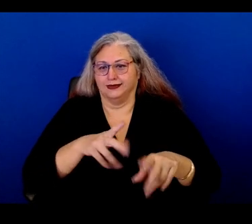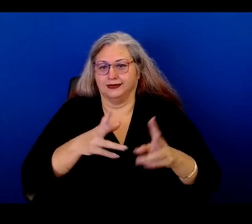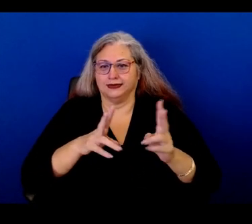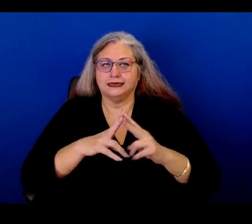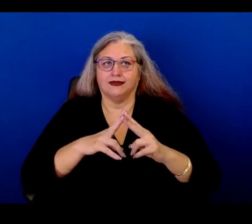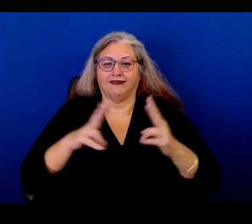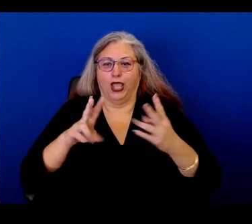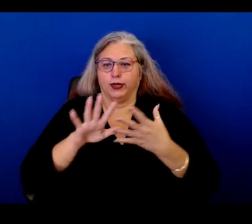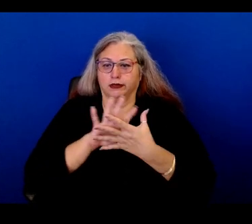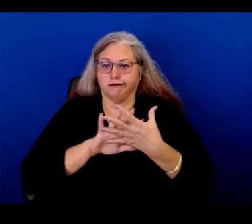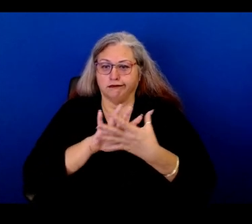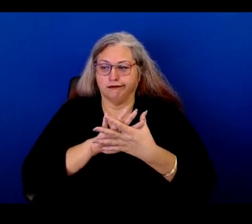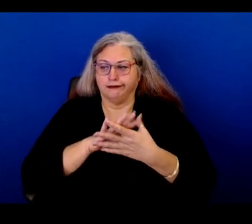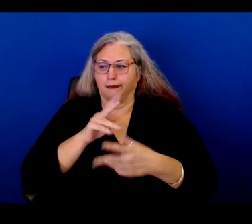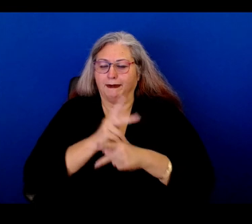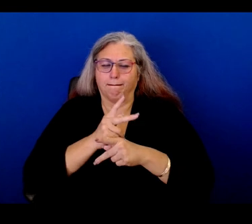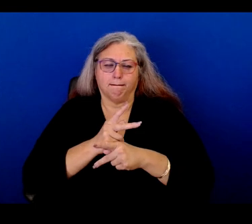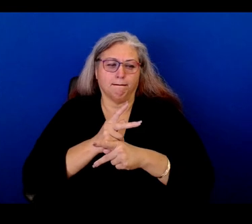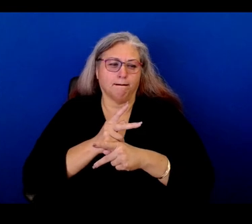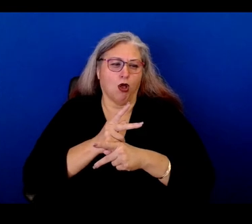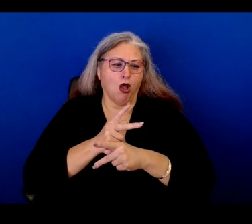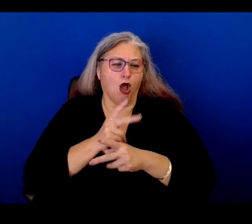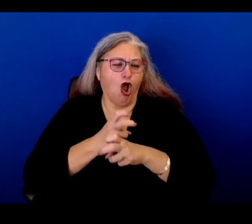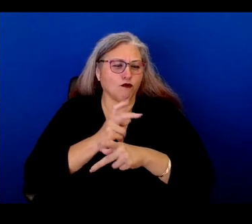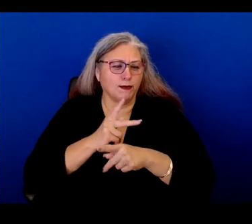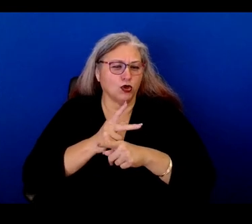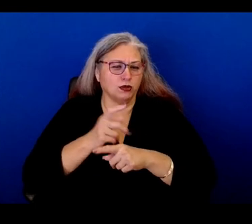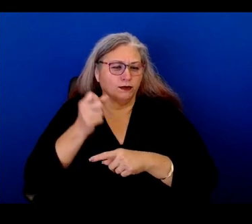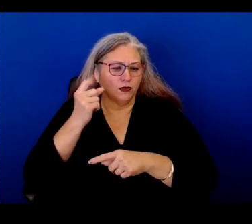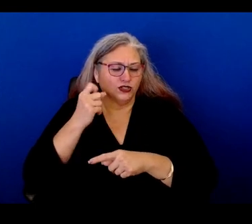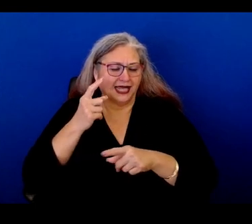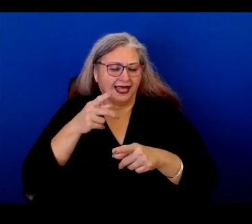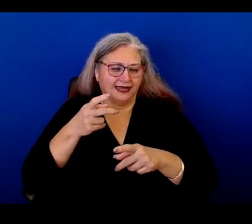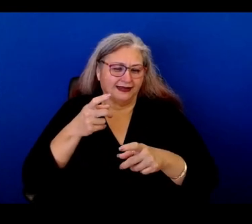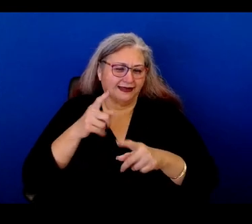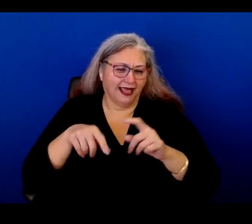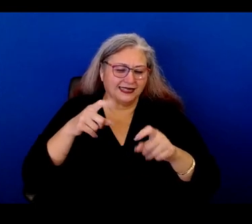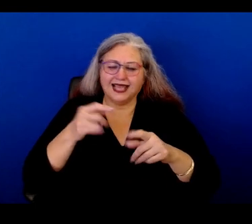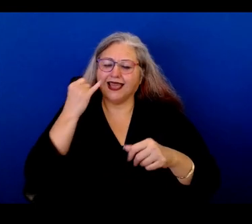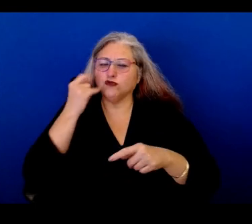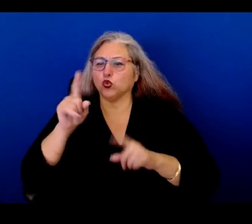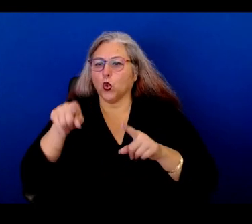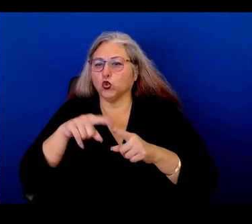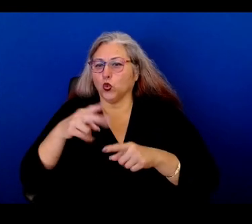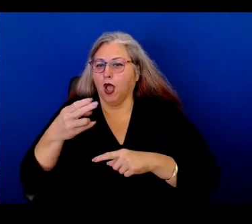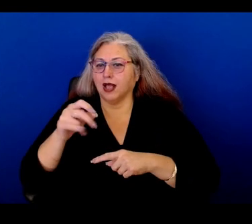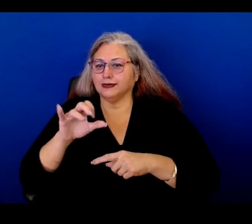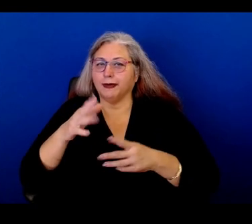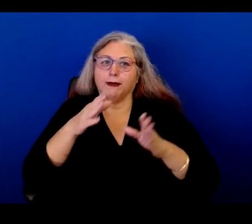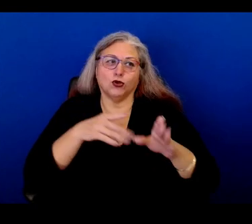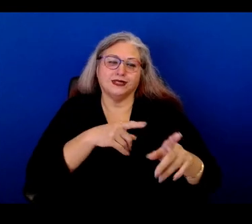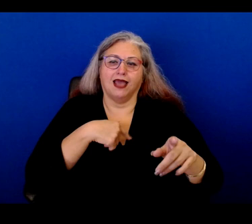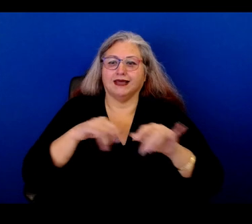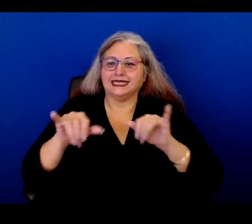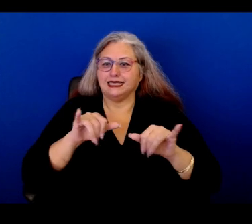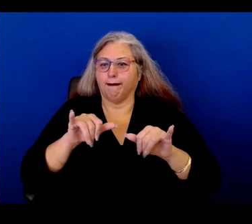know, opaque and it's hard for people to understand. So if you do go into hospice, let's say that somebody has a similar